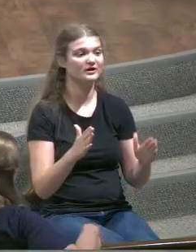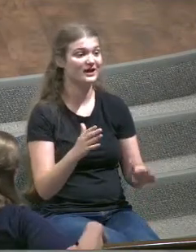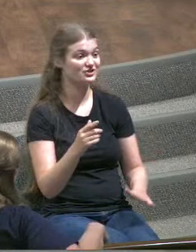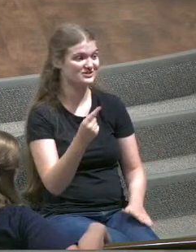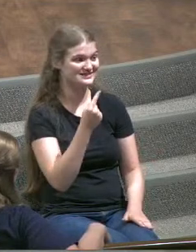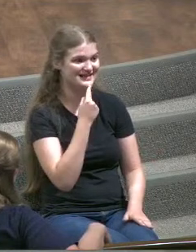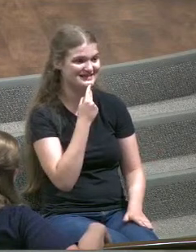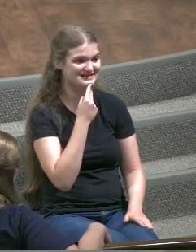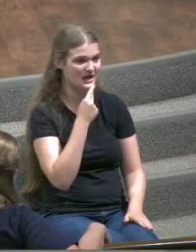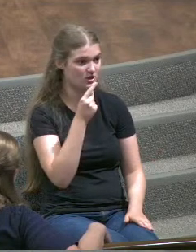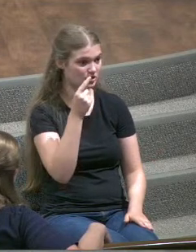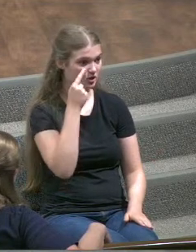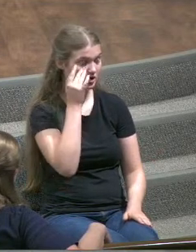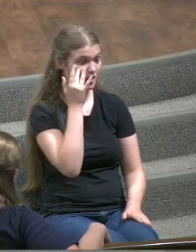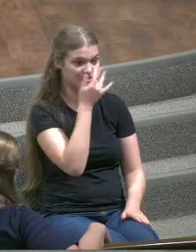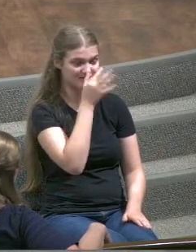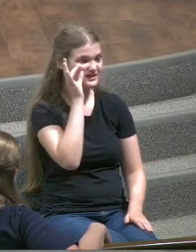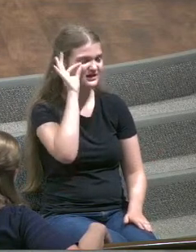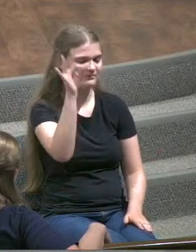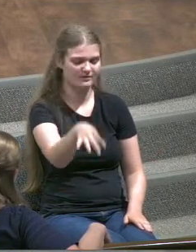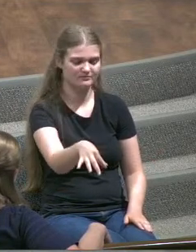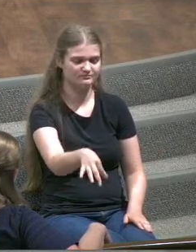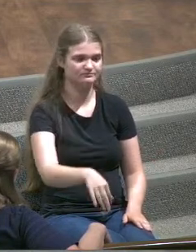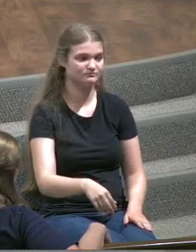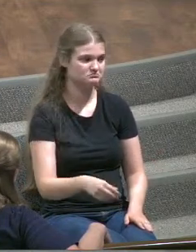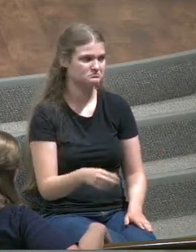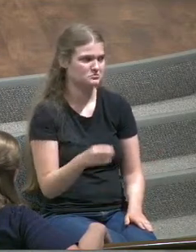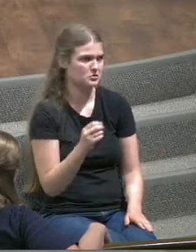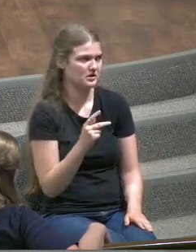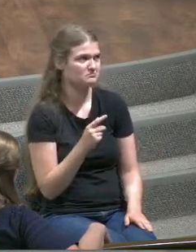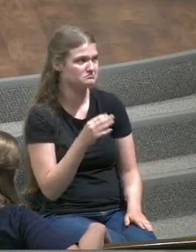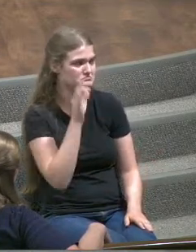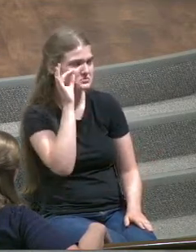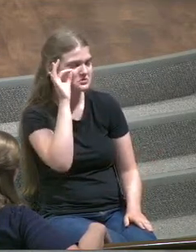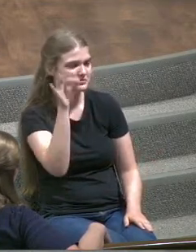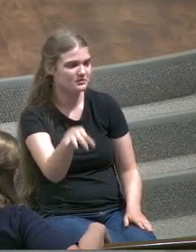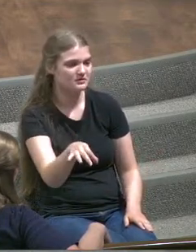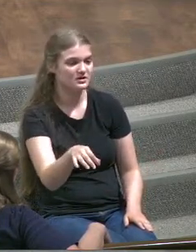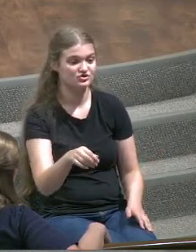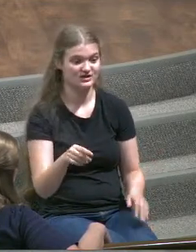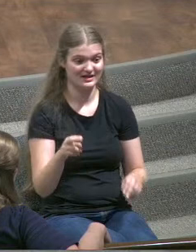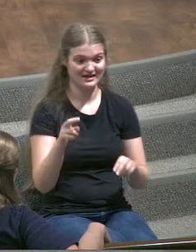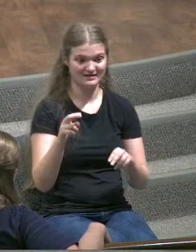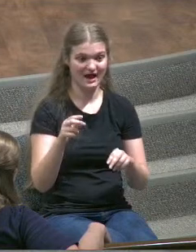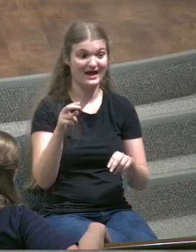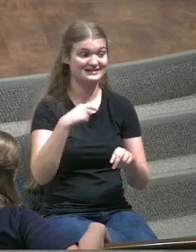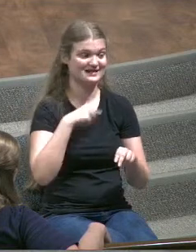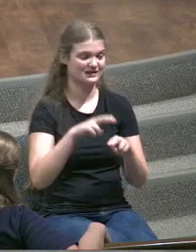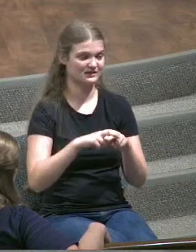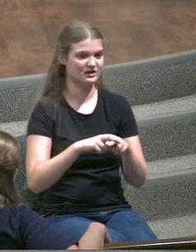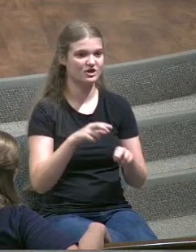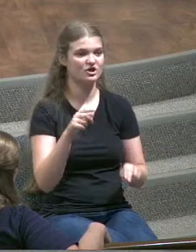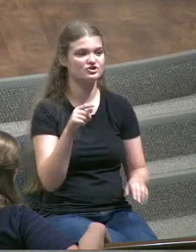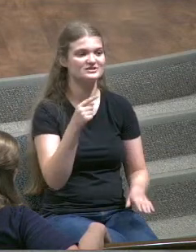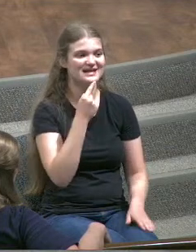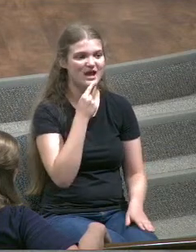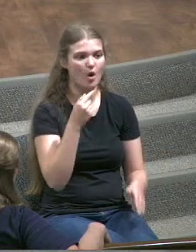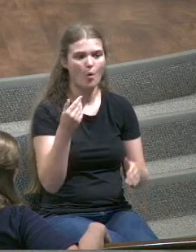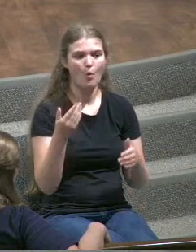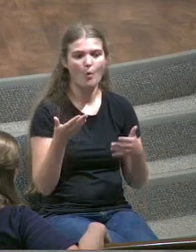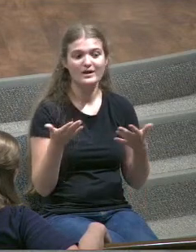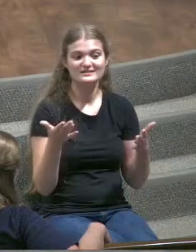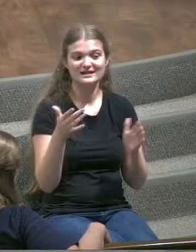like, hey, take your contacts out. And I'm like, huh, that's different. So I took my contacts out, and she sat me in the chair. She said, all right, now tell me what's the lowest line you can read on the